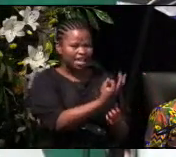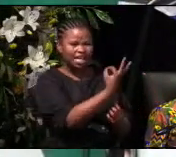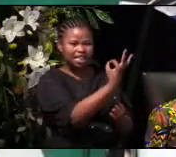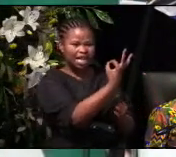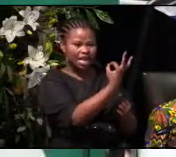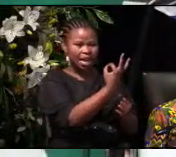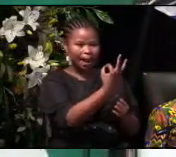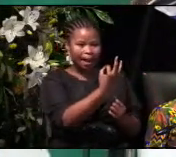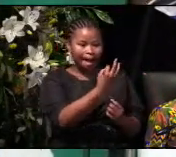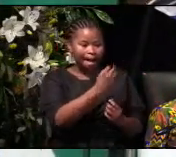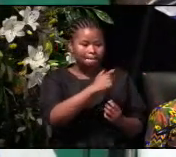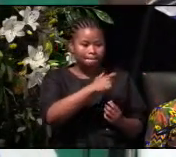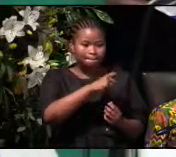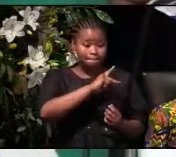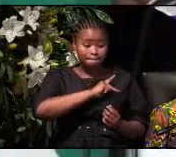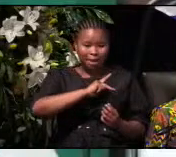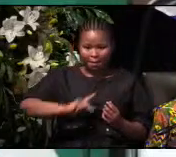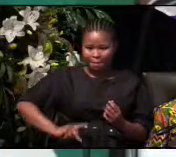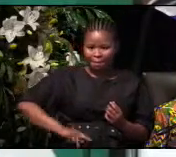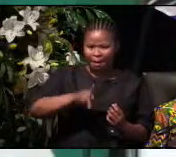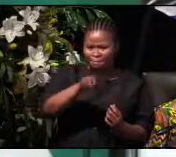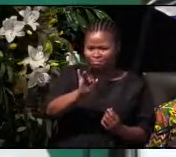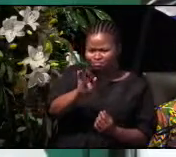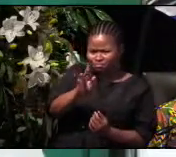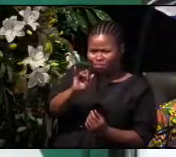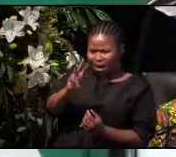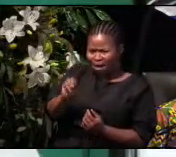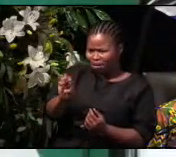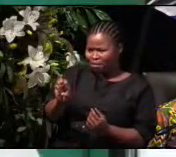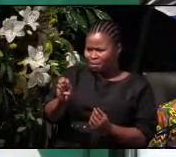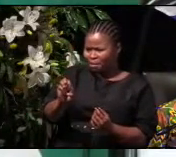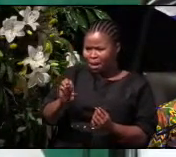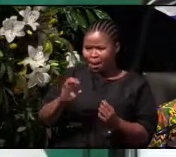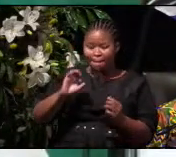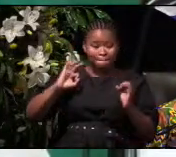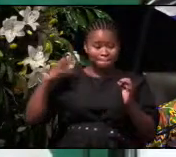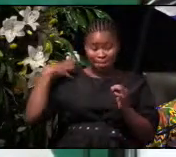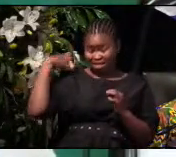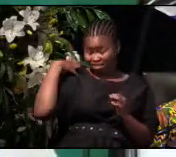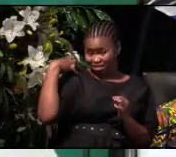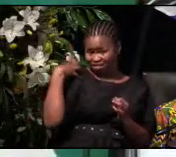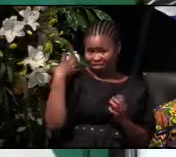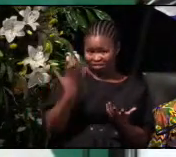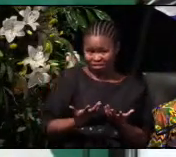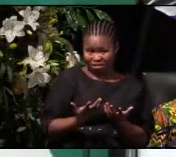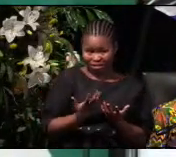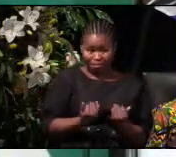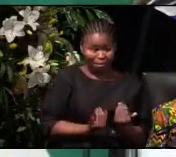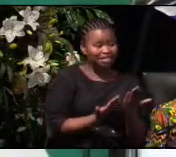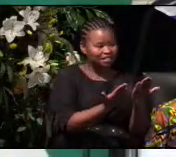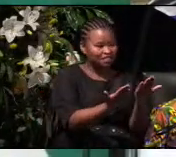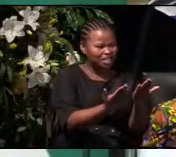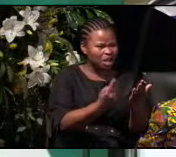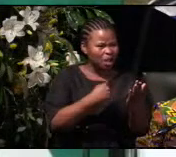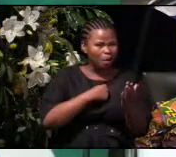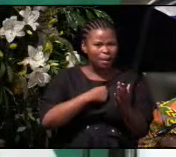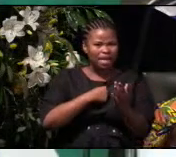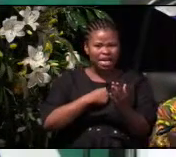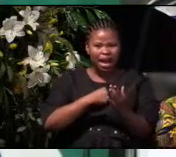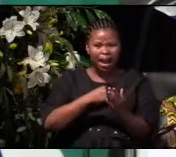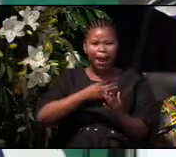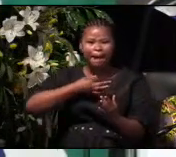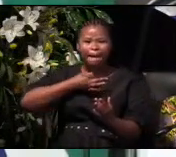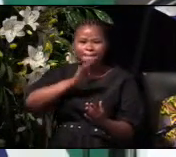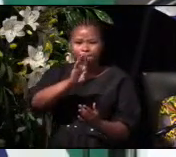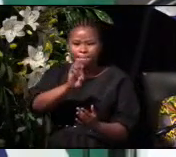prime ministers but Services continued because you have that layer that's why in Belgium